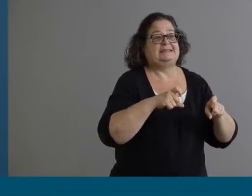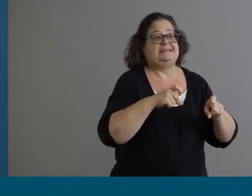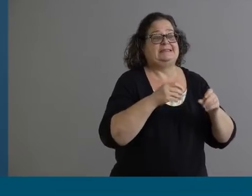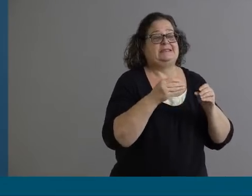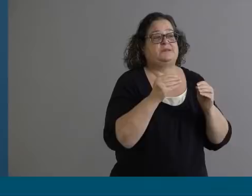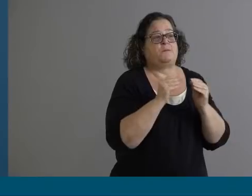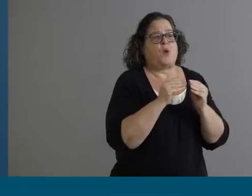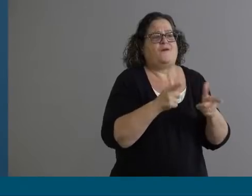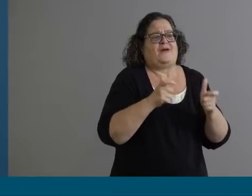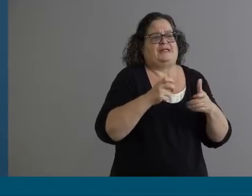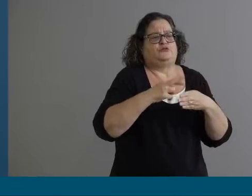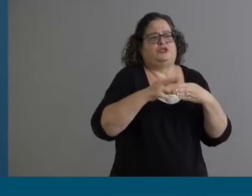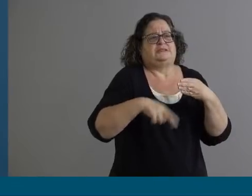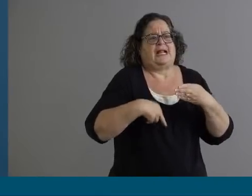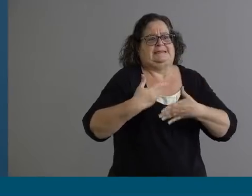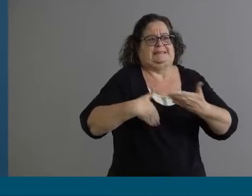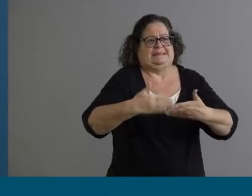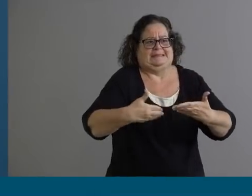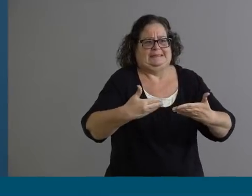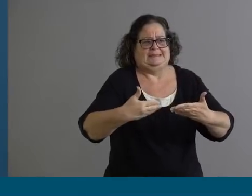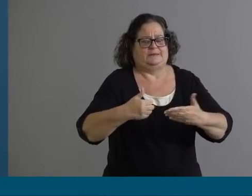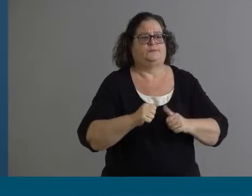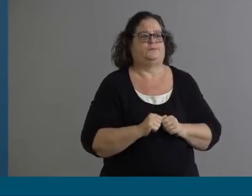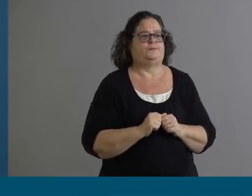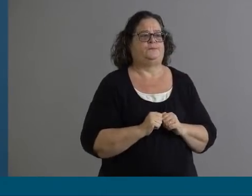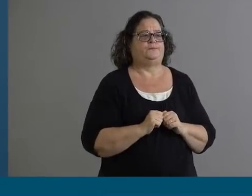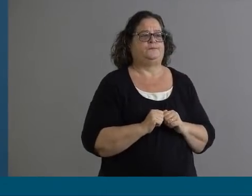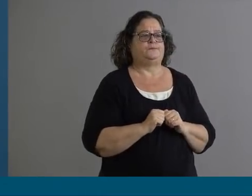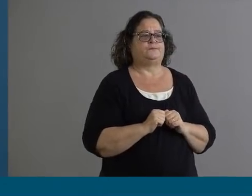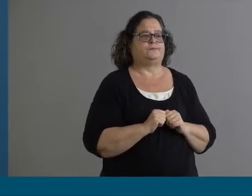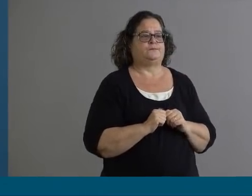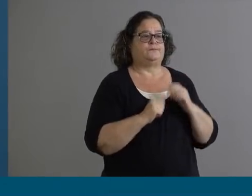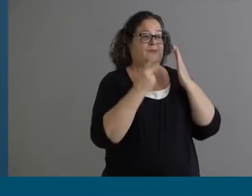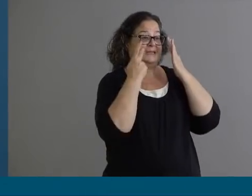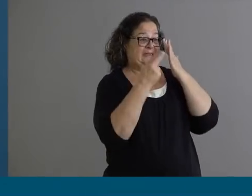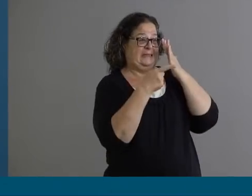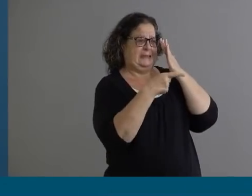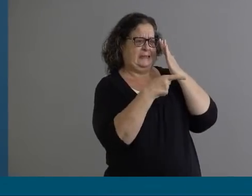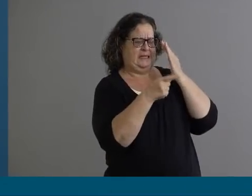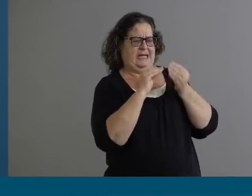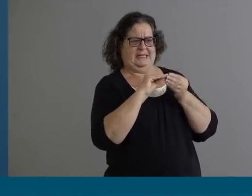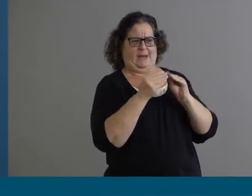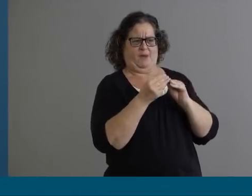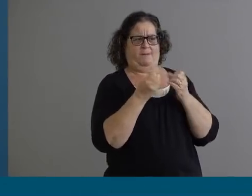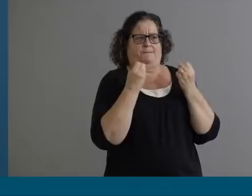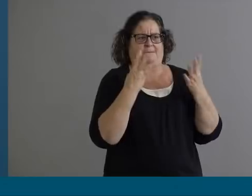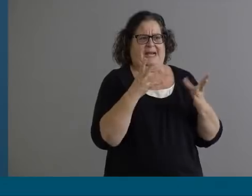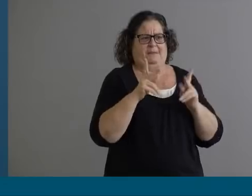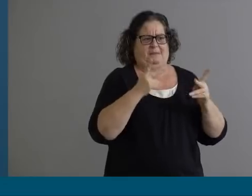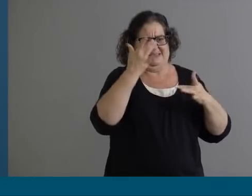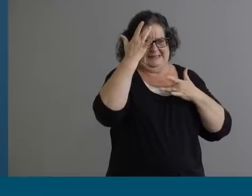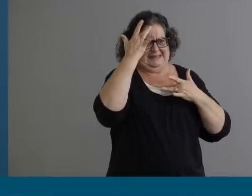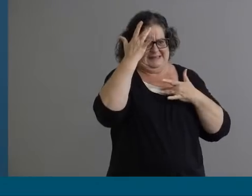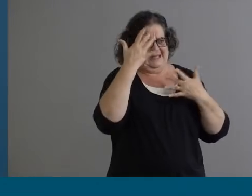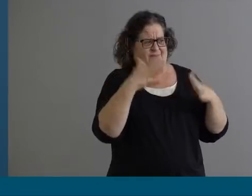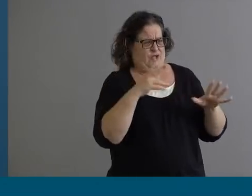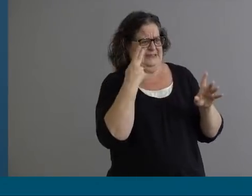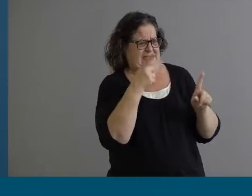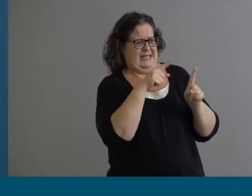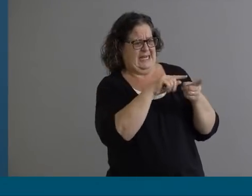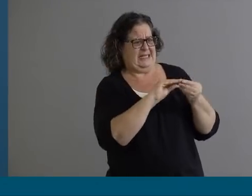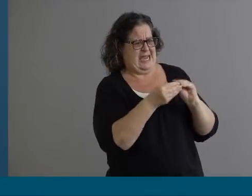in positivity today in Arizona, and we are testing sick, symptomatic, and people that have been exposed